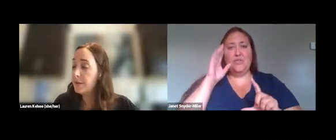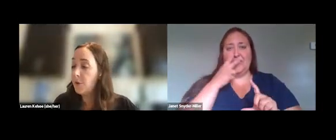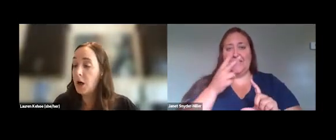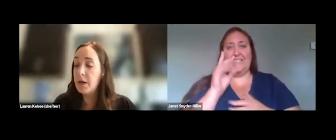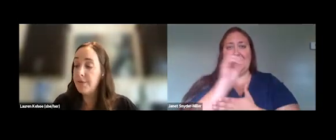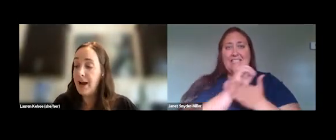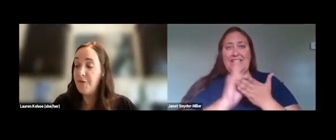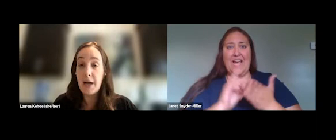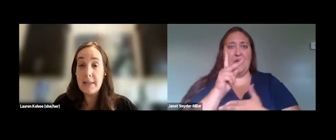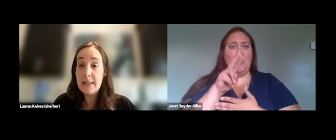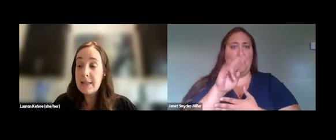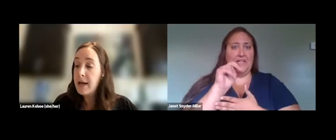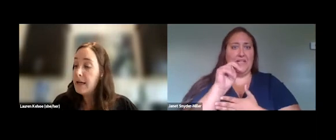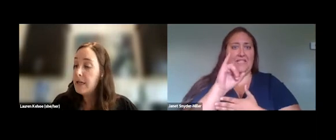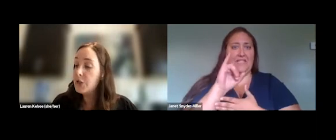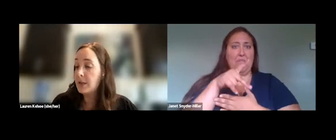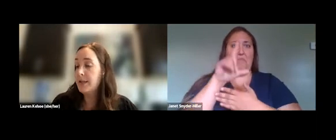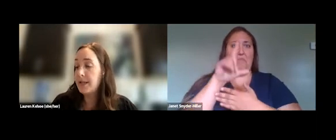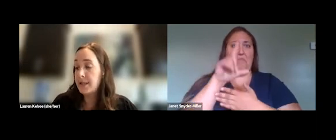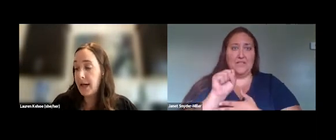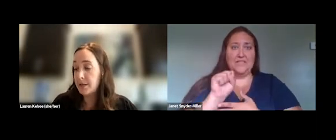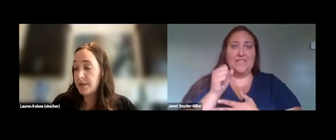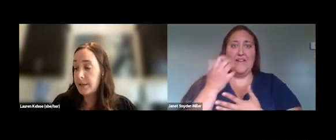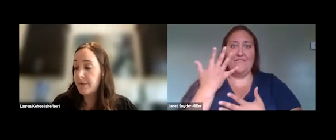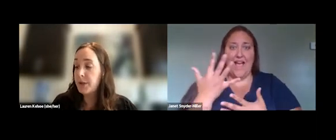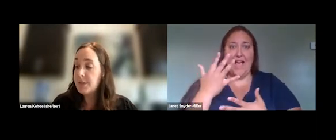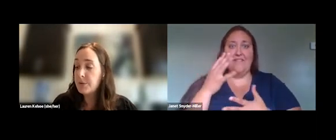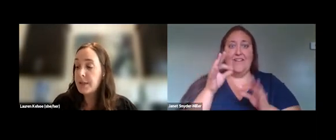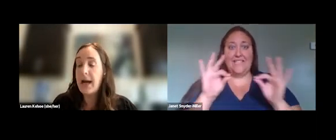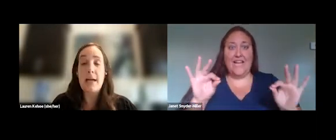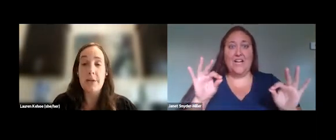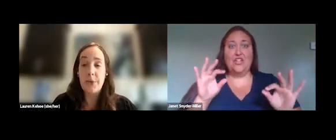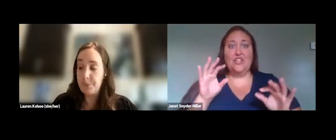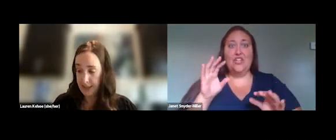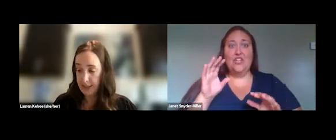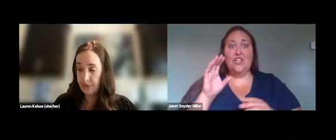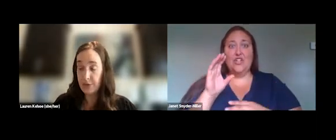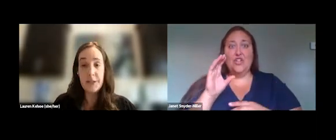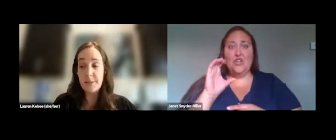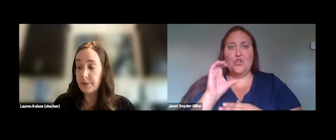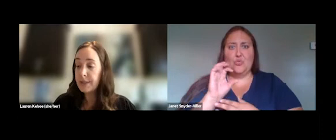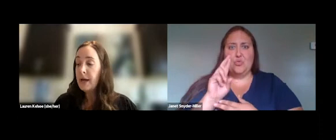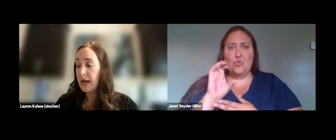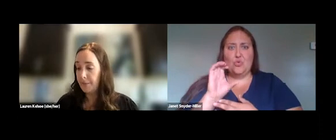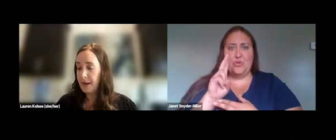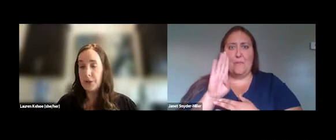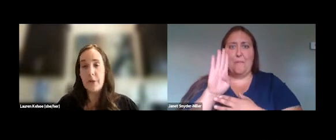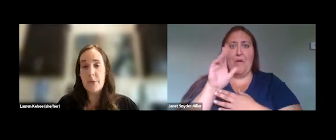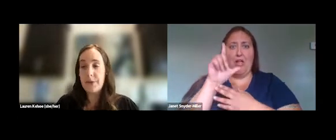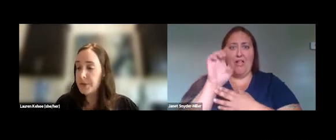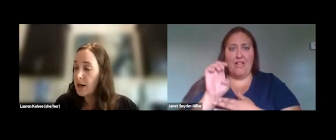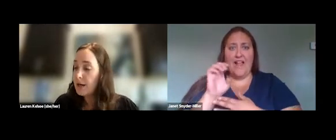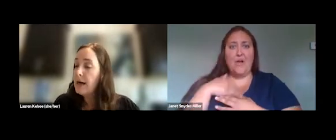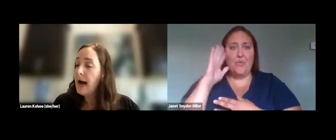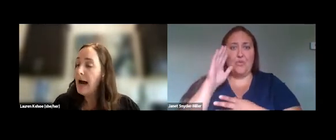principles in the form of 5 boxes, each containing titles of the principles and icons representing those principles. And I'm about to go